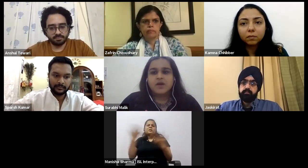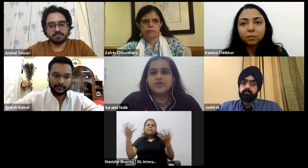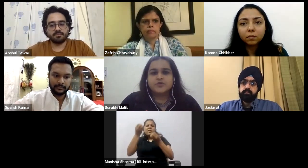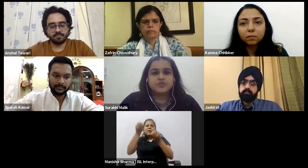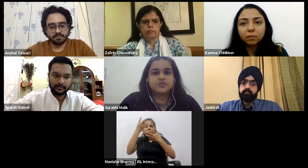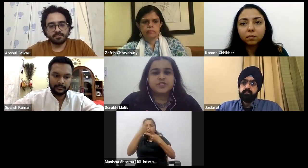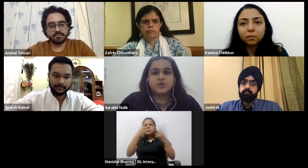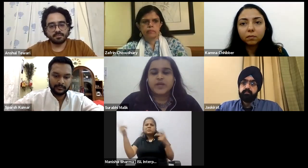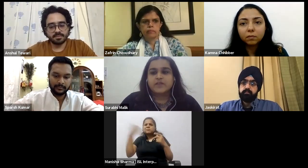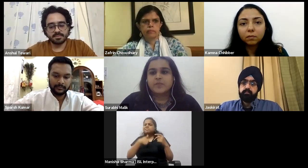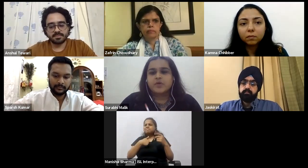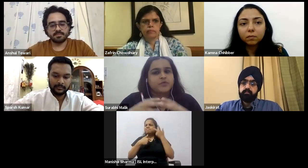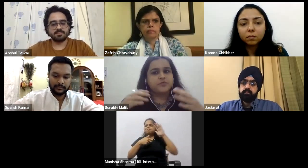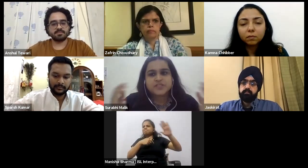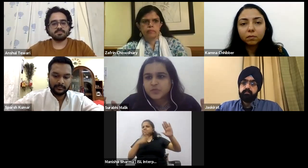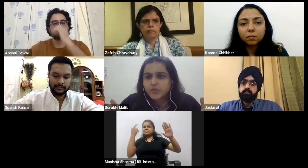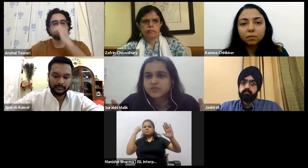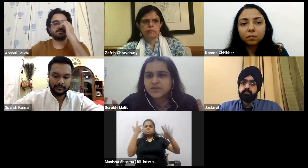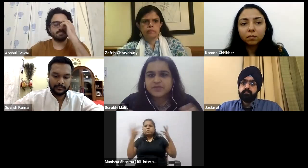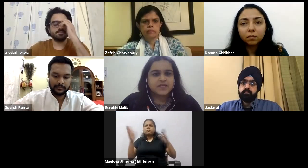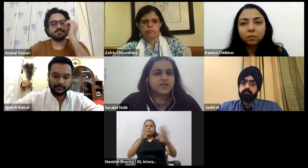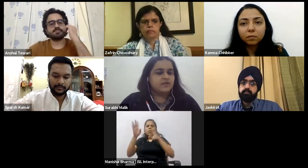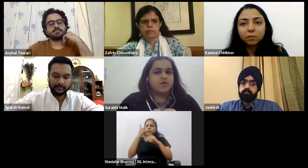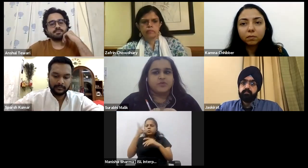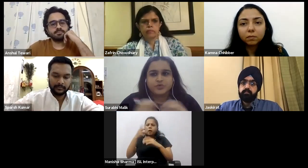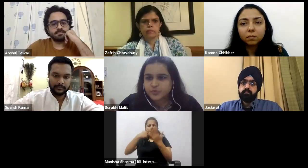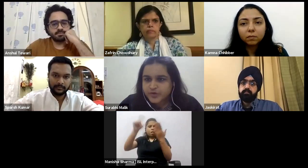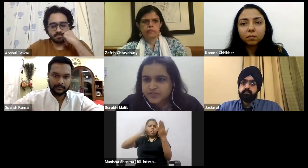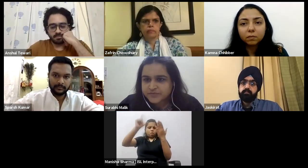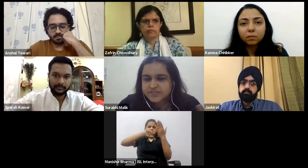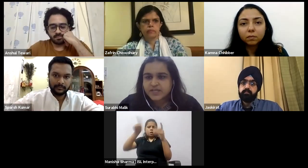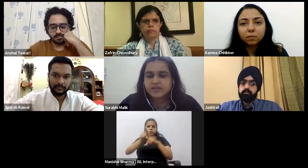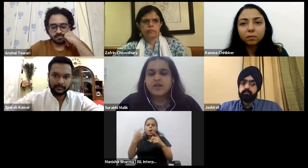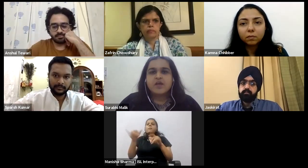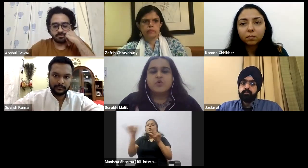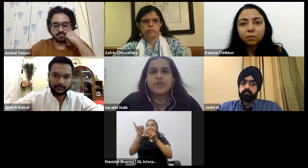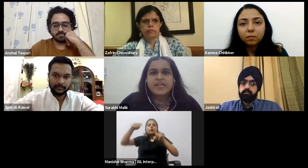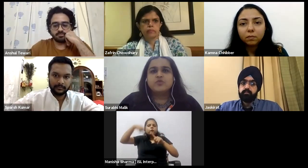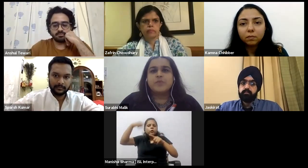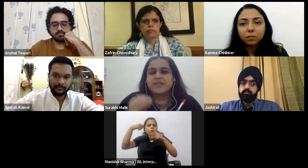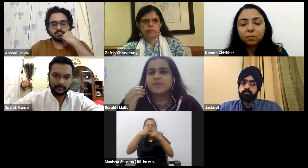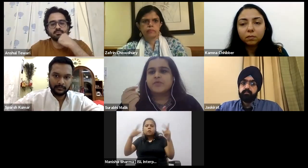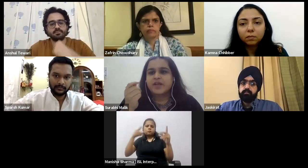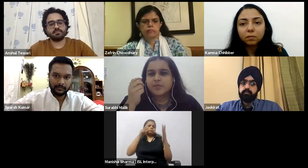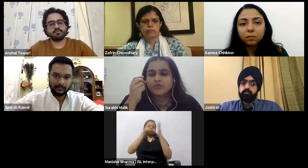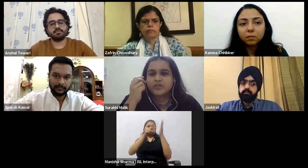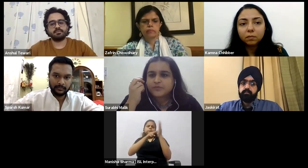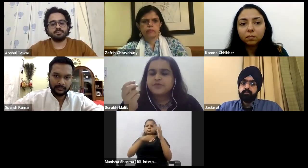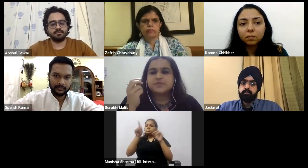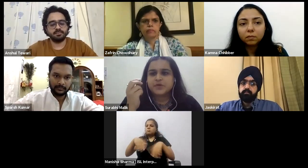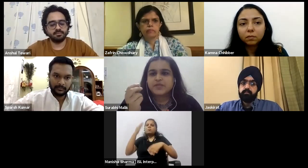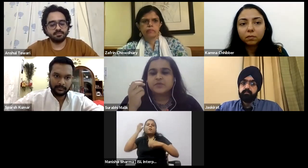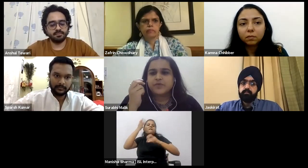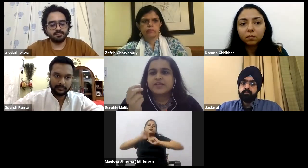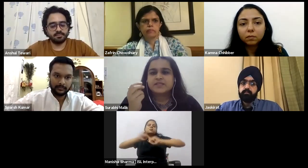so. Sheer look at the number of, Facebook posts every second, or YouTube videos every second. We need to make them aware about the